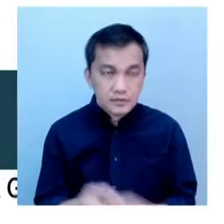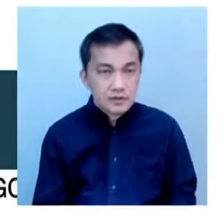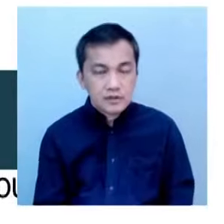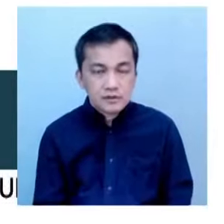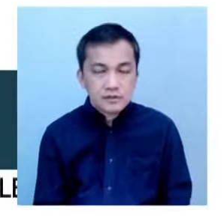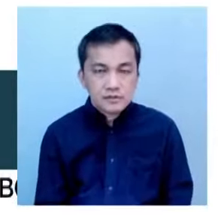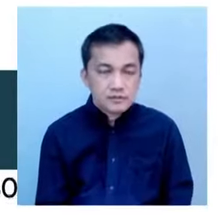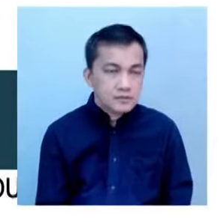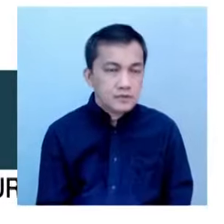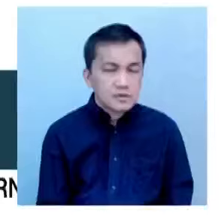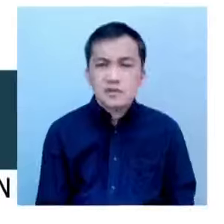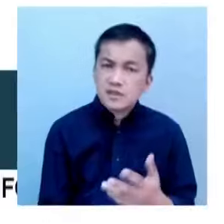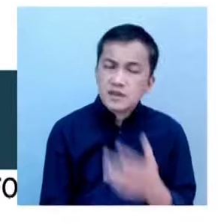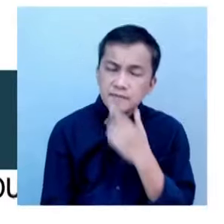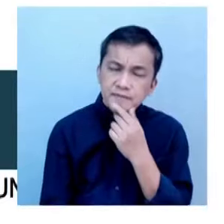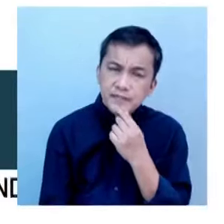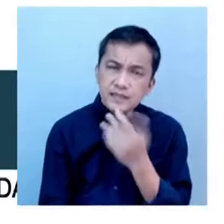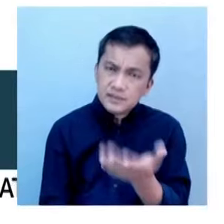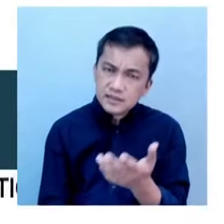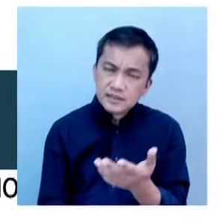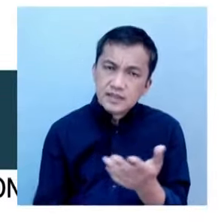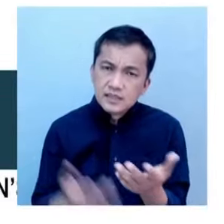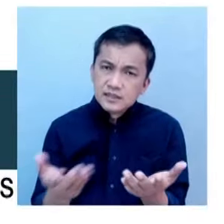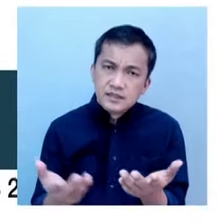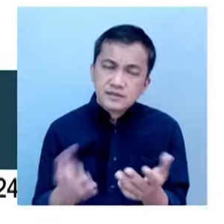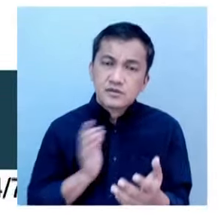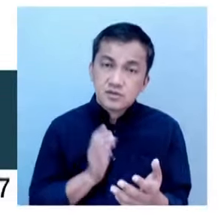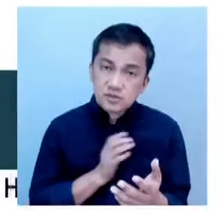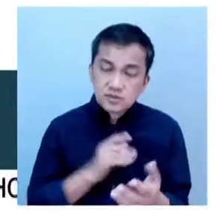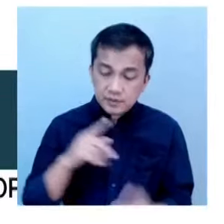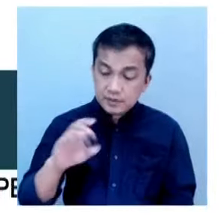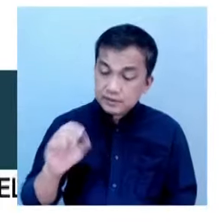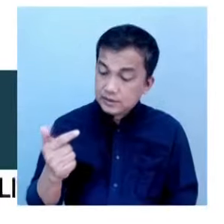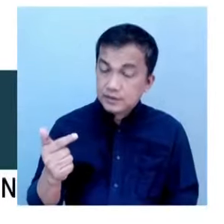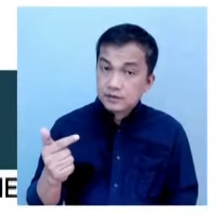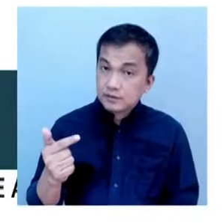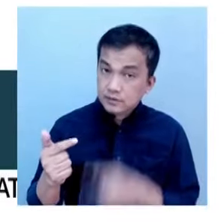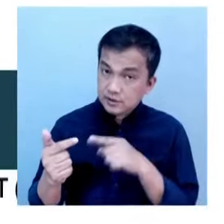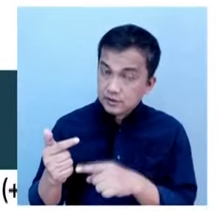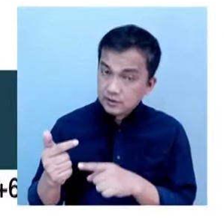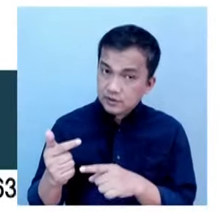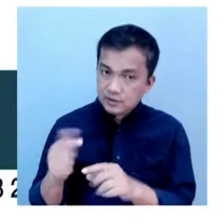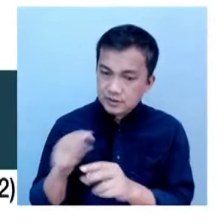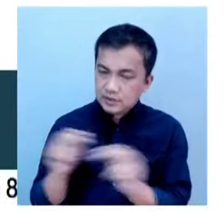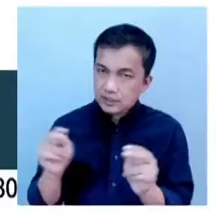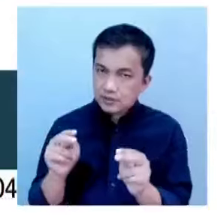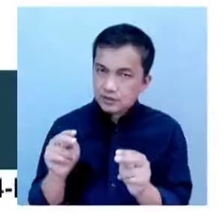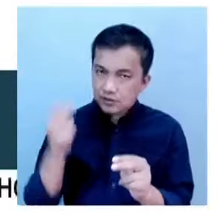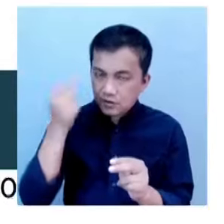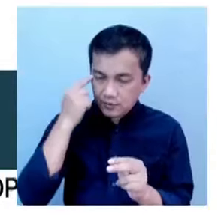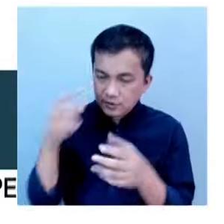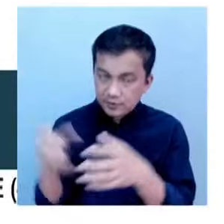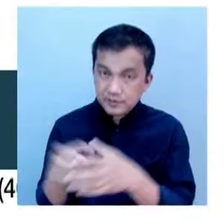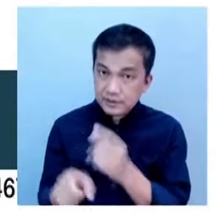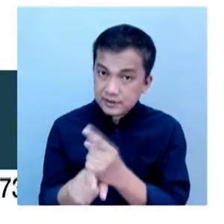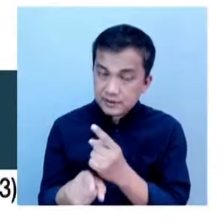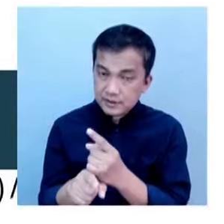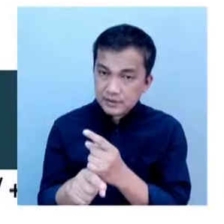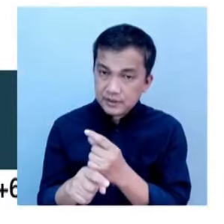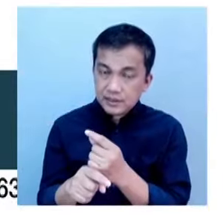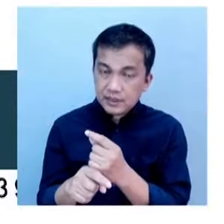well. But here's the thing, Congressman. The PCGA, it's a non-government entity, right, attached to